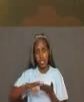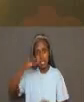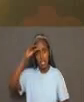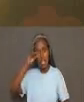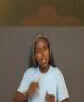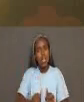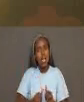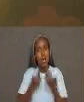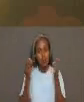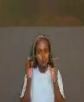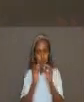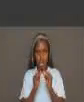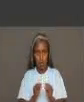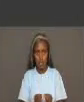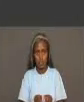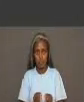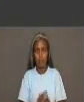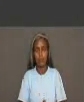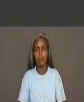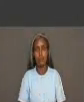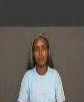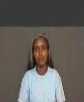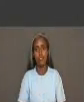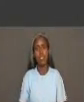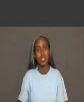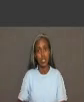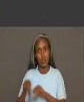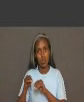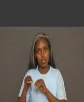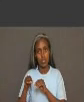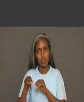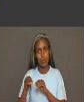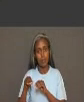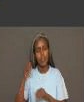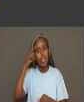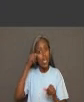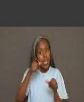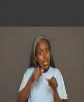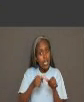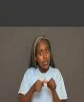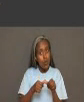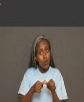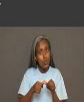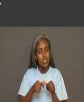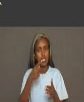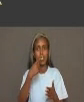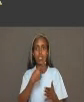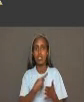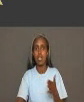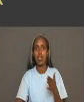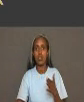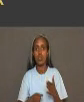to calculate them. Students, recall that the tax on